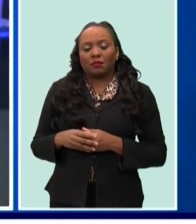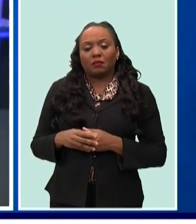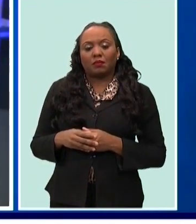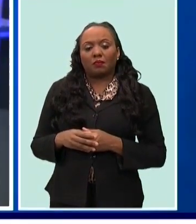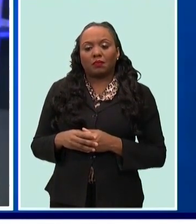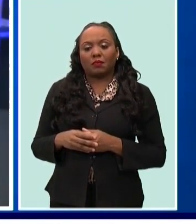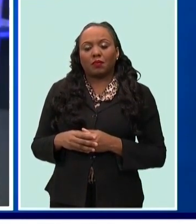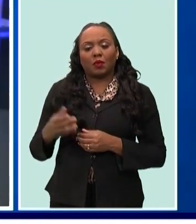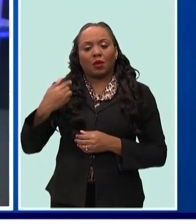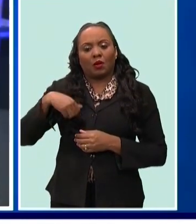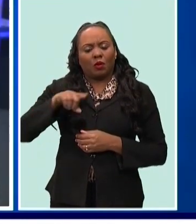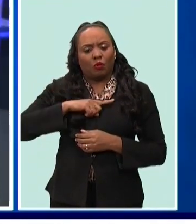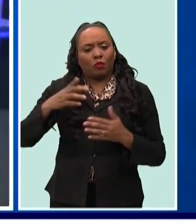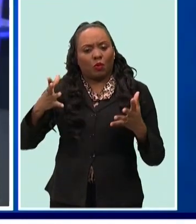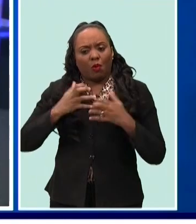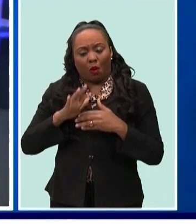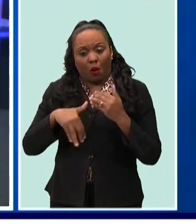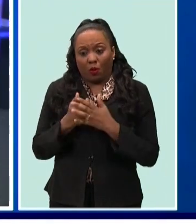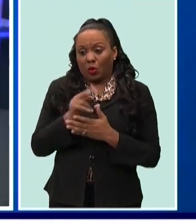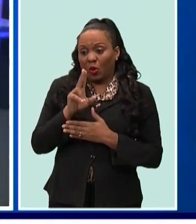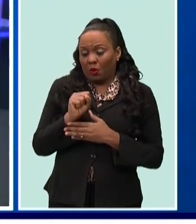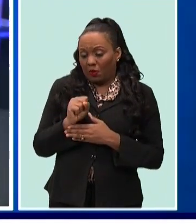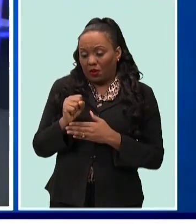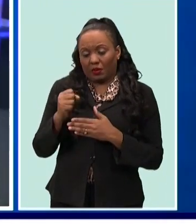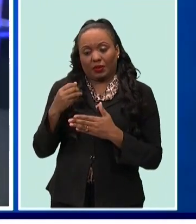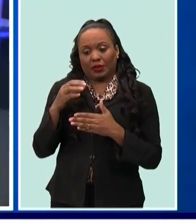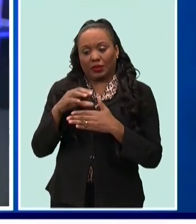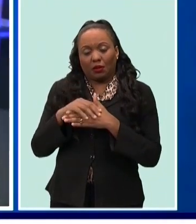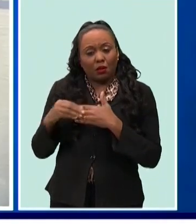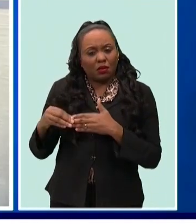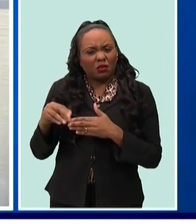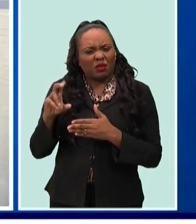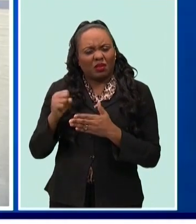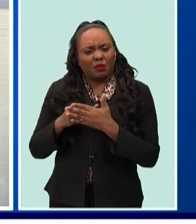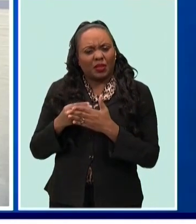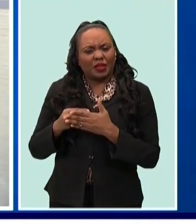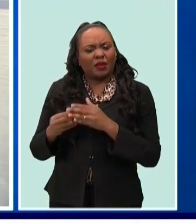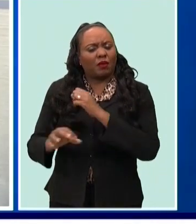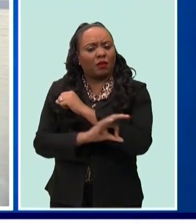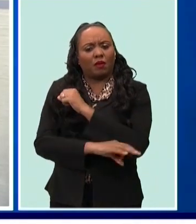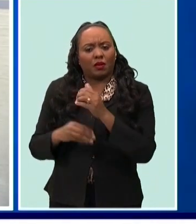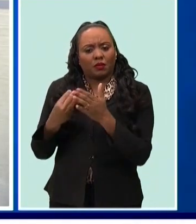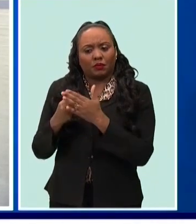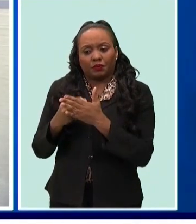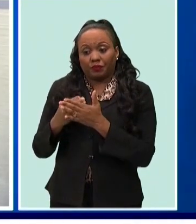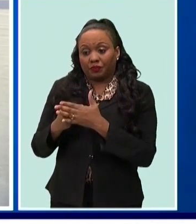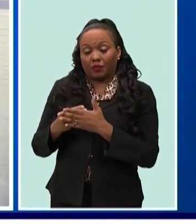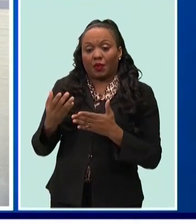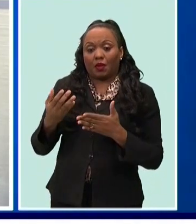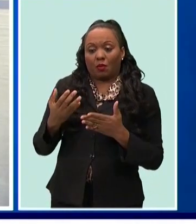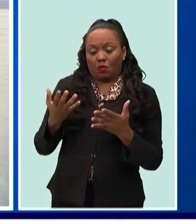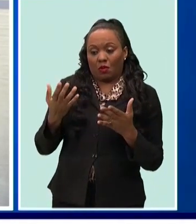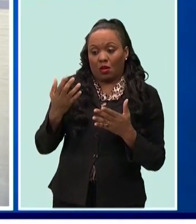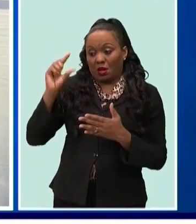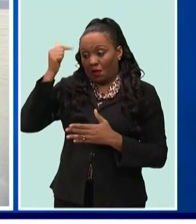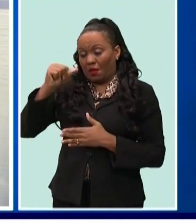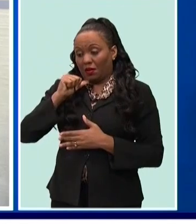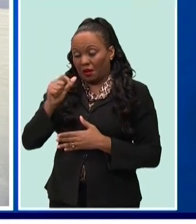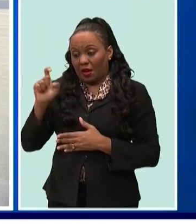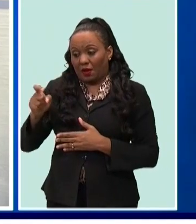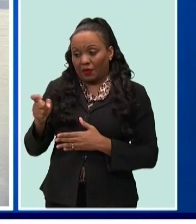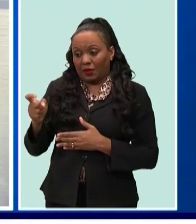that we can get. And every U.S. dollar, every foreign, bit of foreign currency that the government does not have to supply on its own to provide